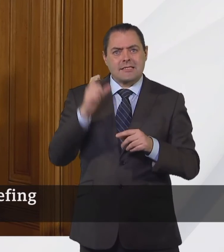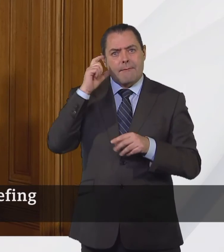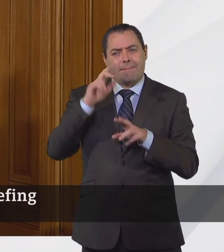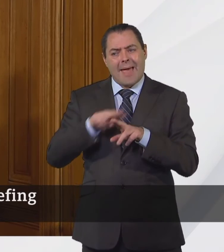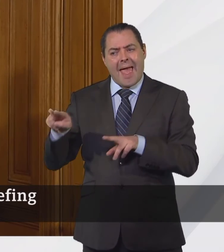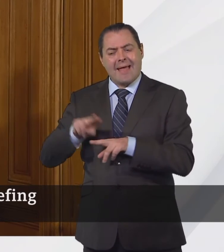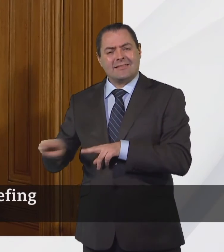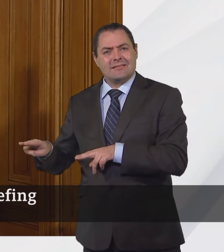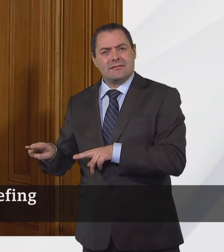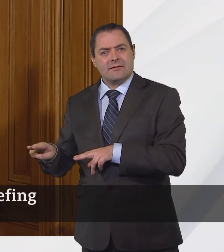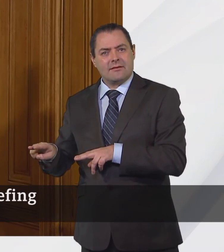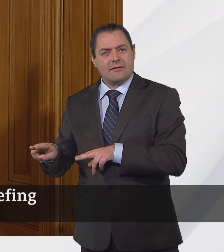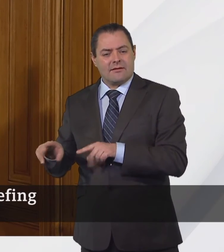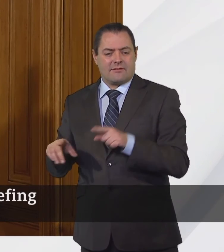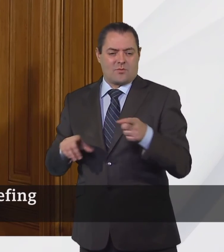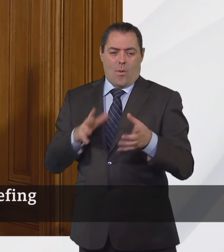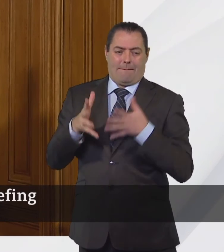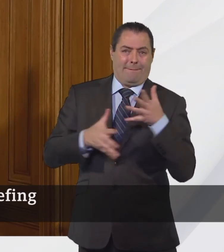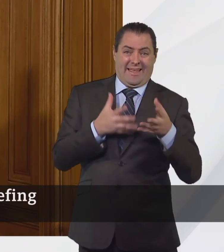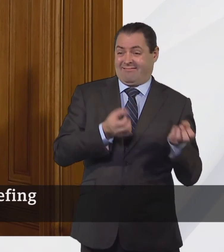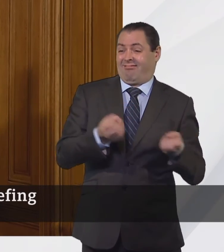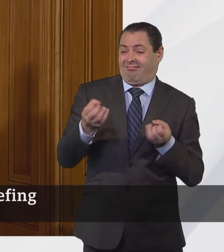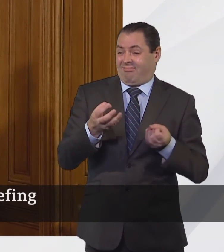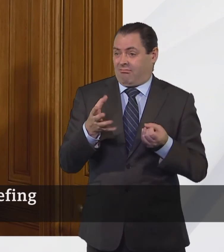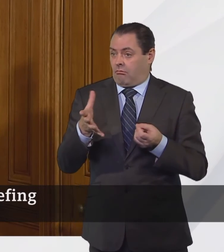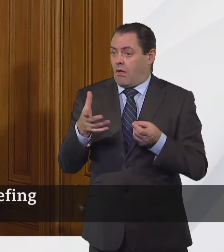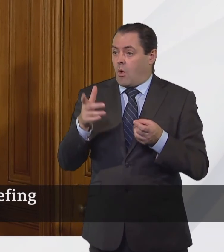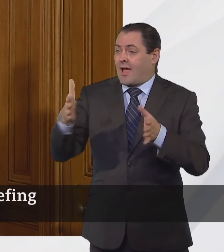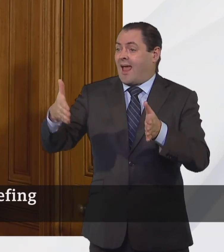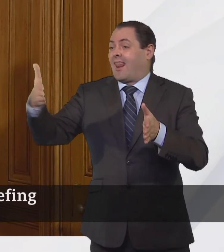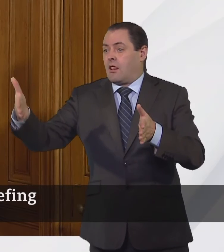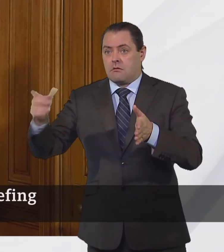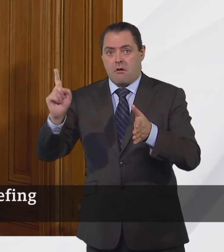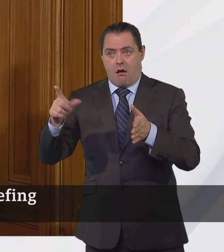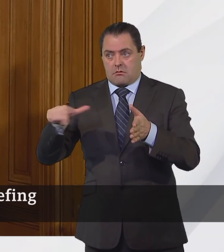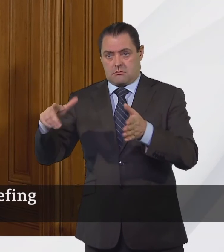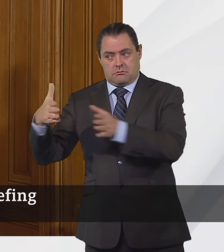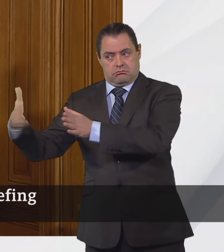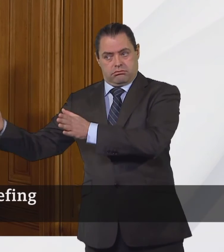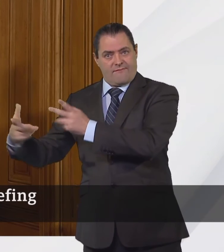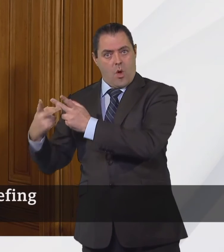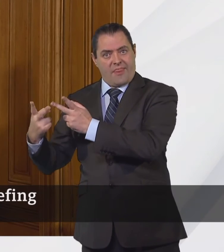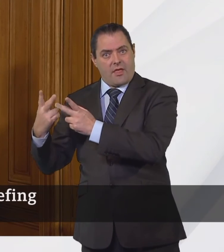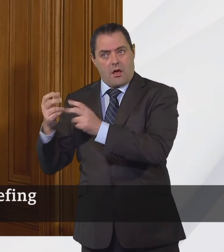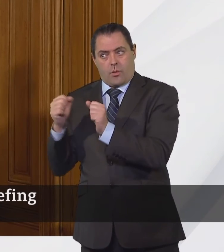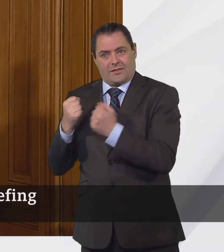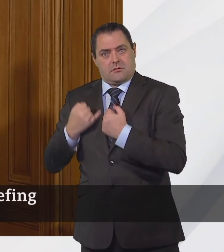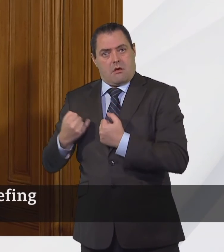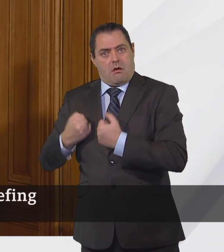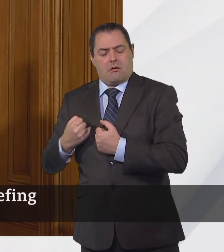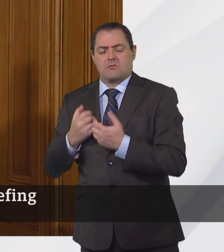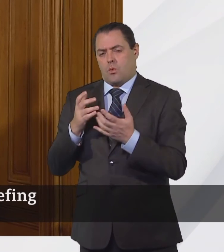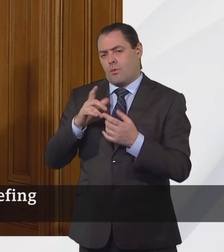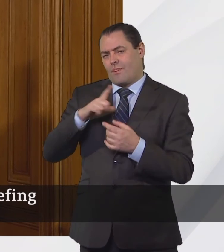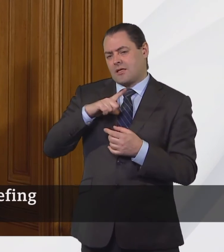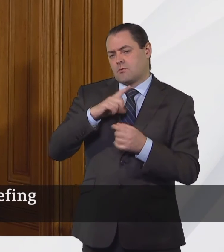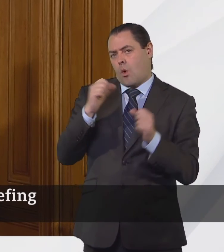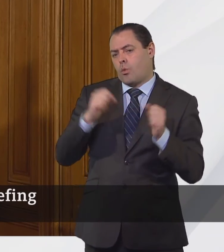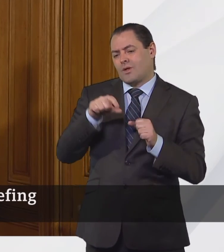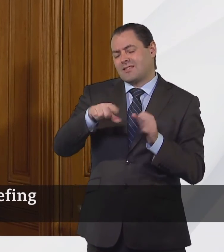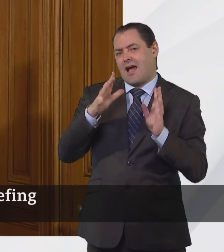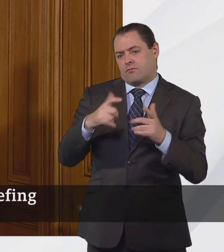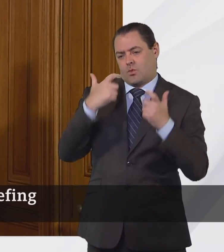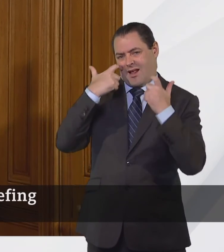equation. It's not the only consideration, but it's one of them. In terms of the tiering, again, there are tiers that would work in